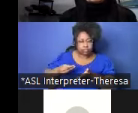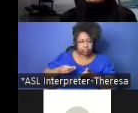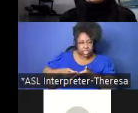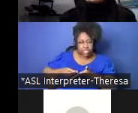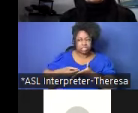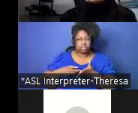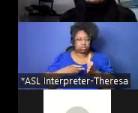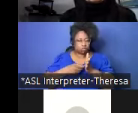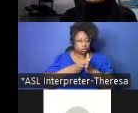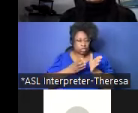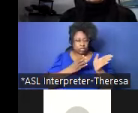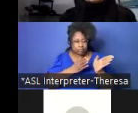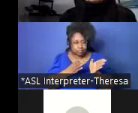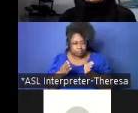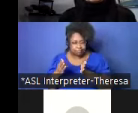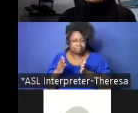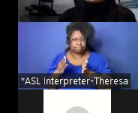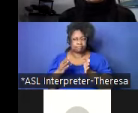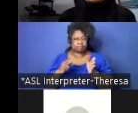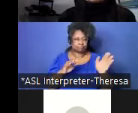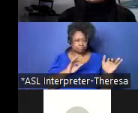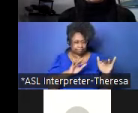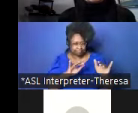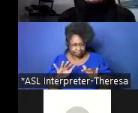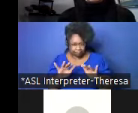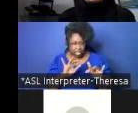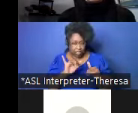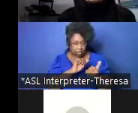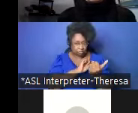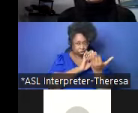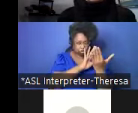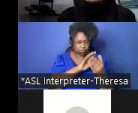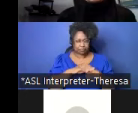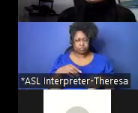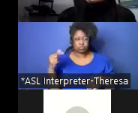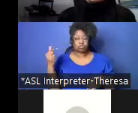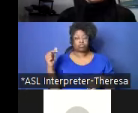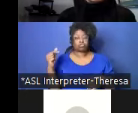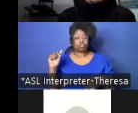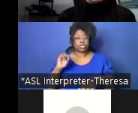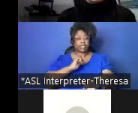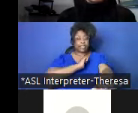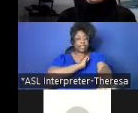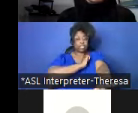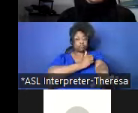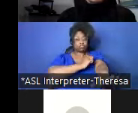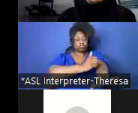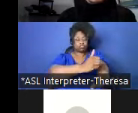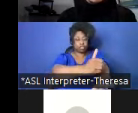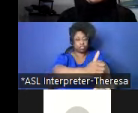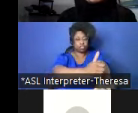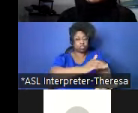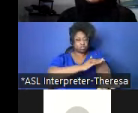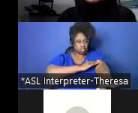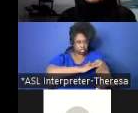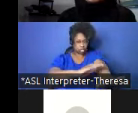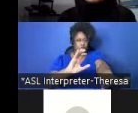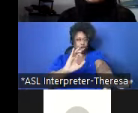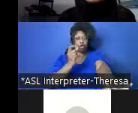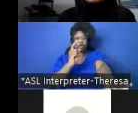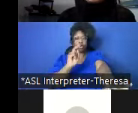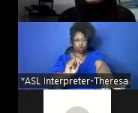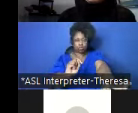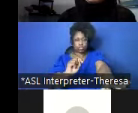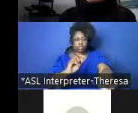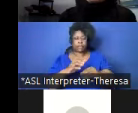of approach. And incorporating green infrastructure within these corridors and along the coastline gives us